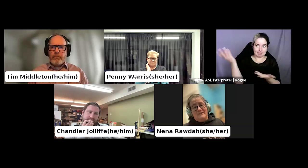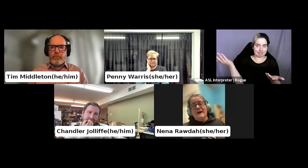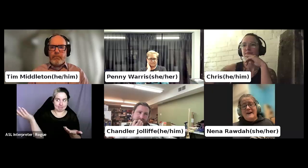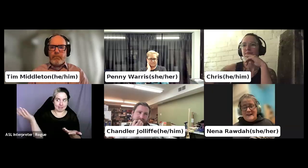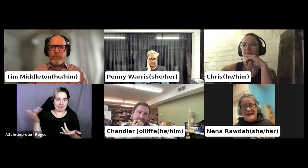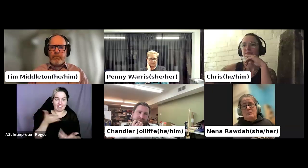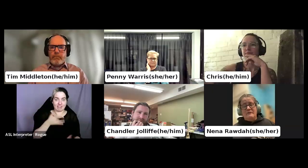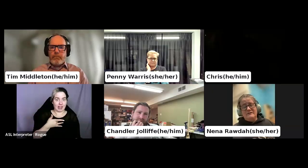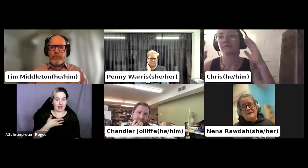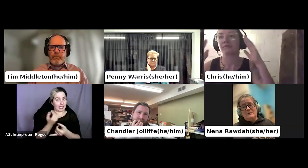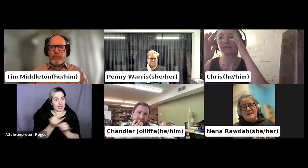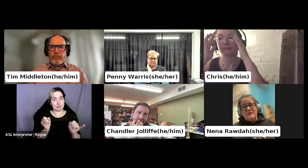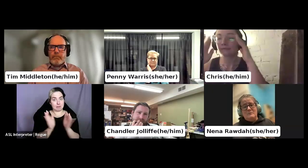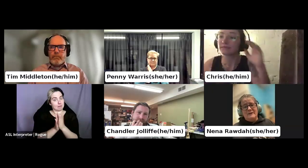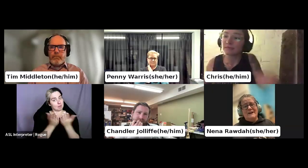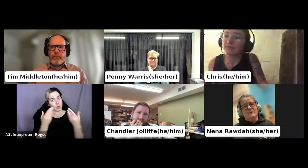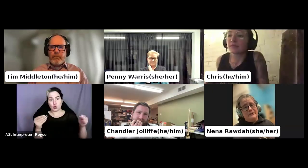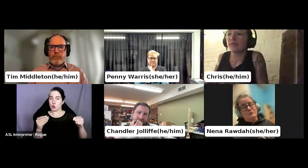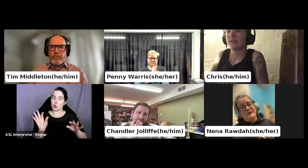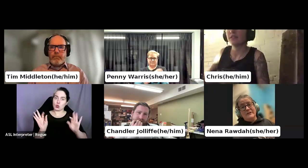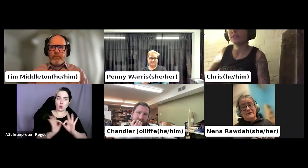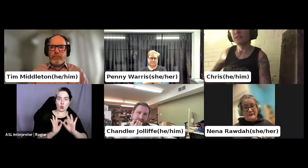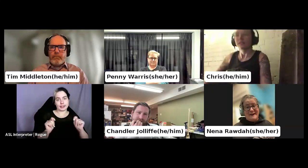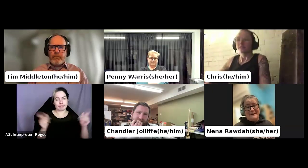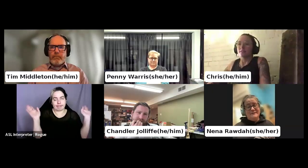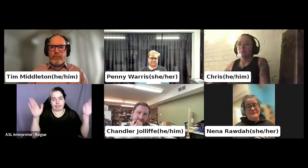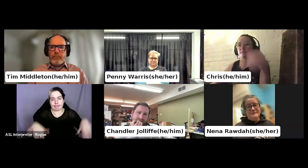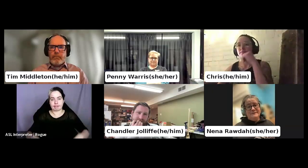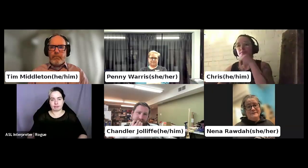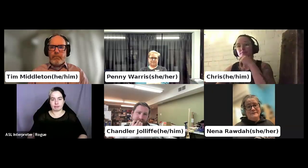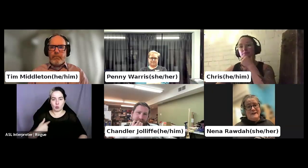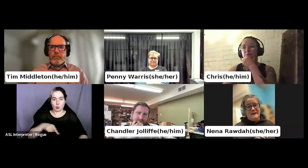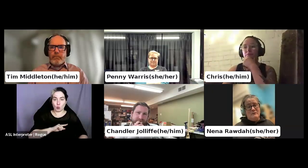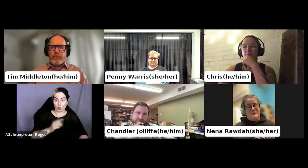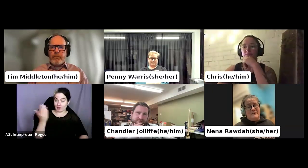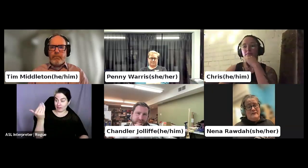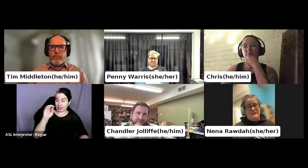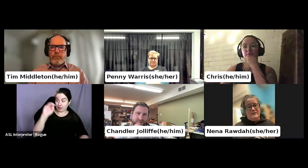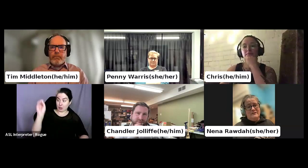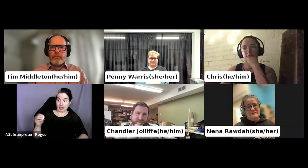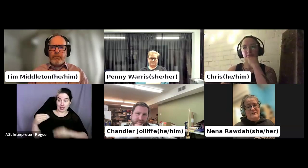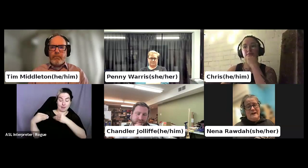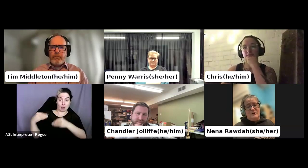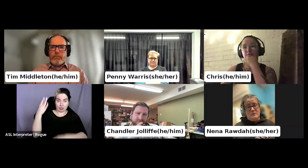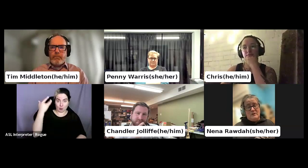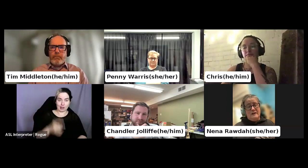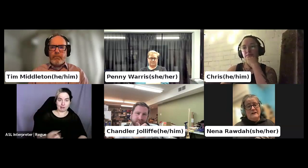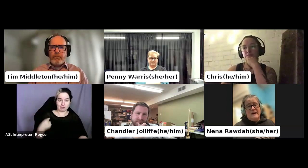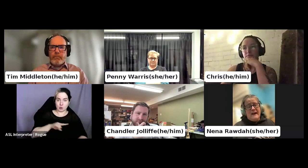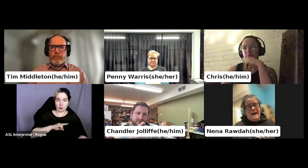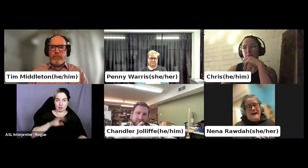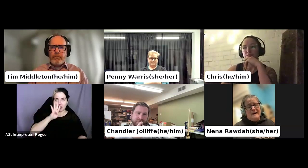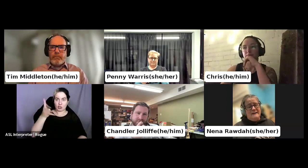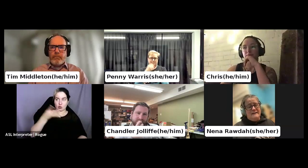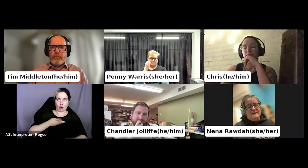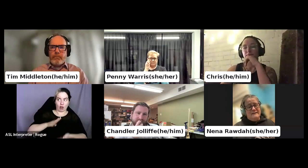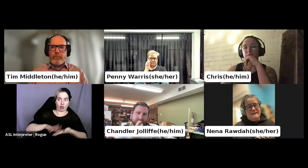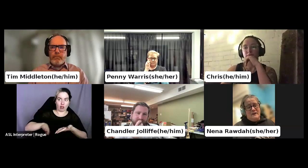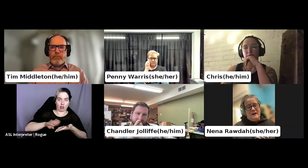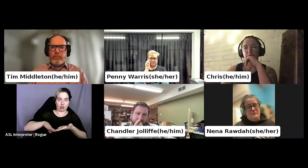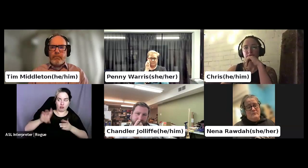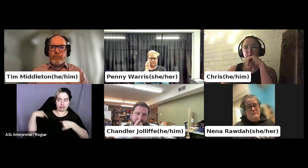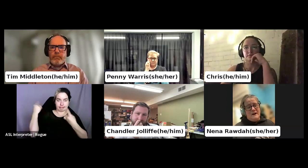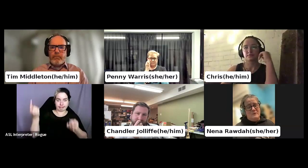think about Indie. Yeah. We're 15% of the market. Well, there's a reason for that. Okay. We've been just ignored and